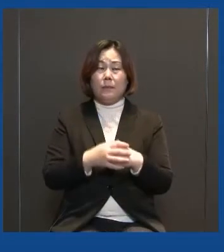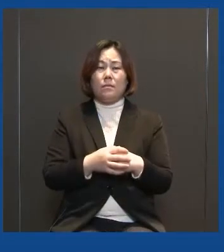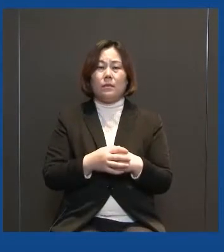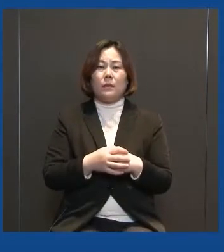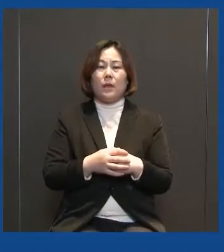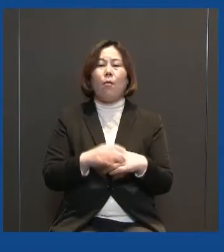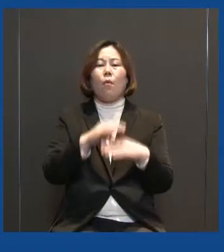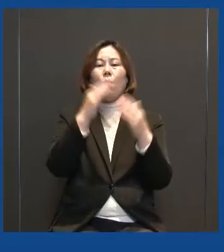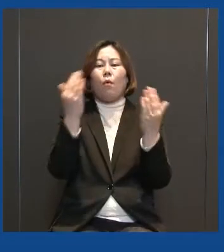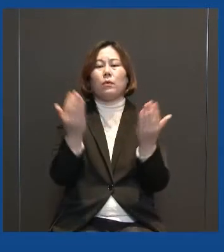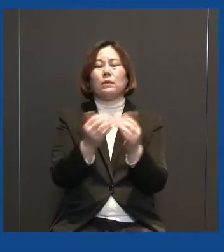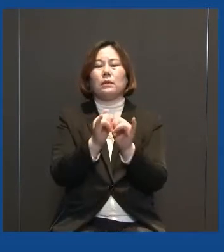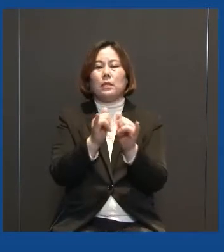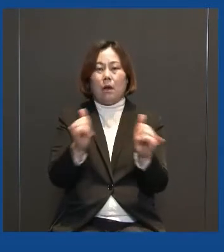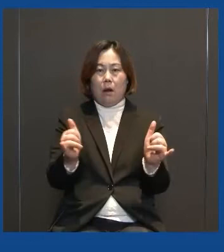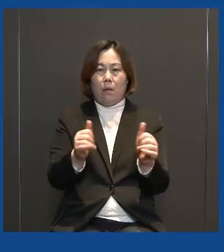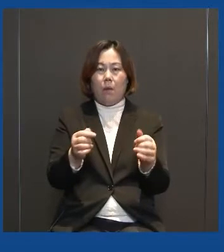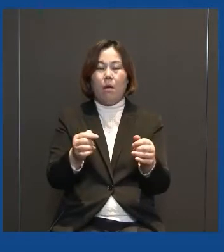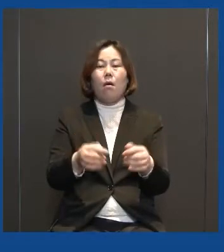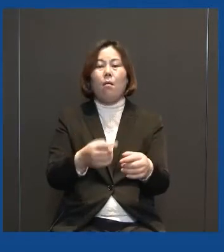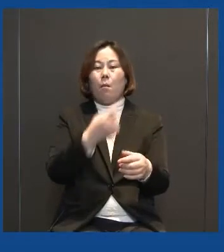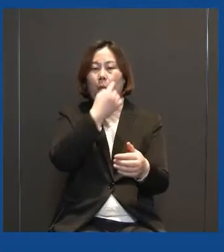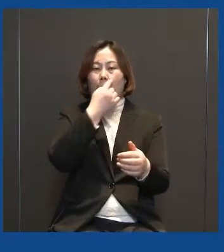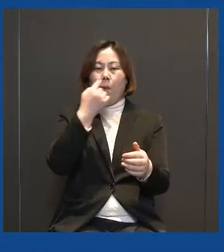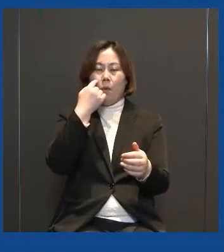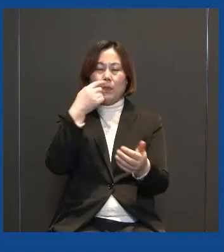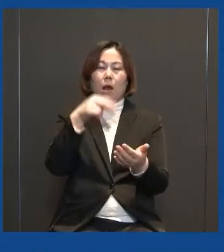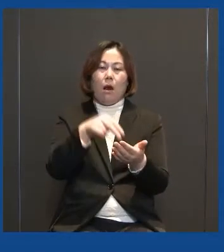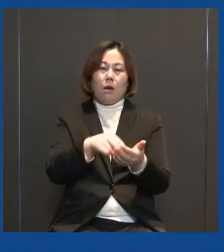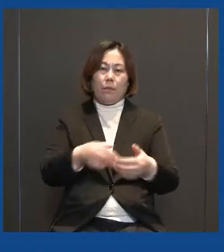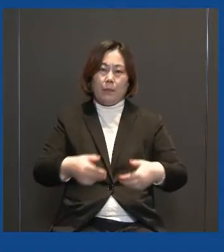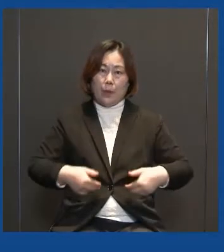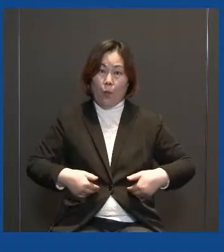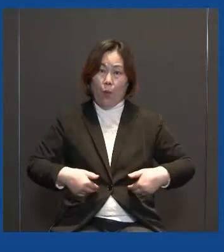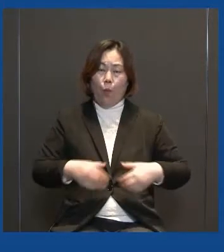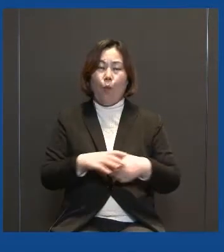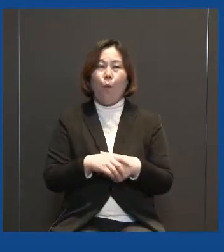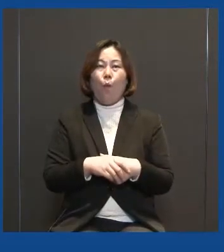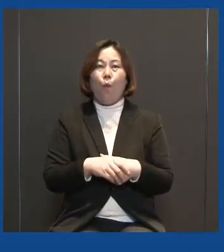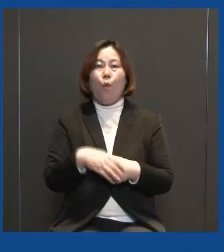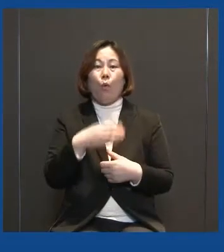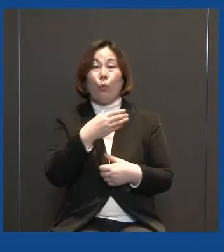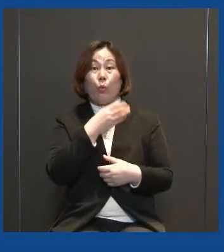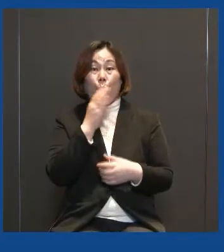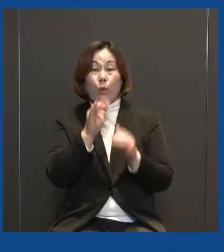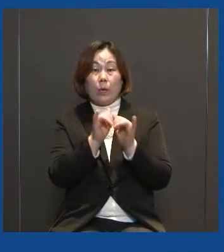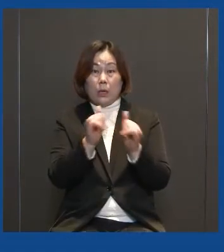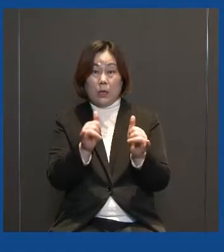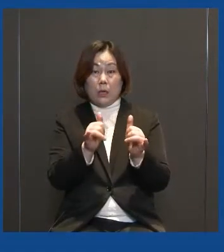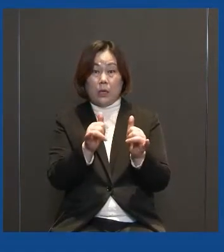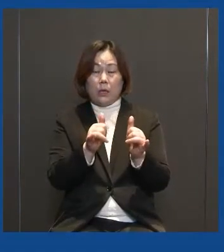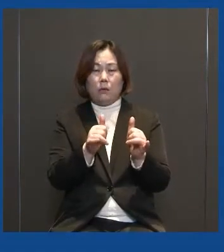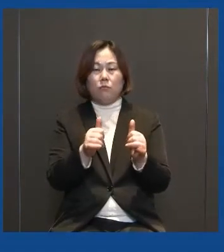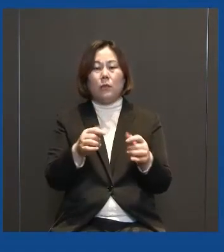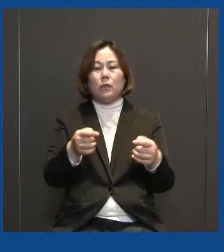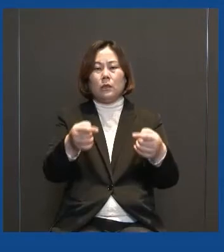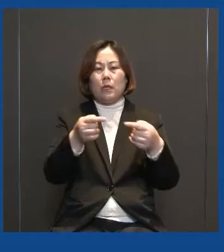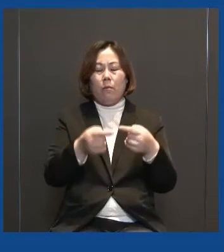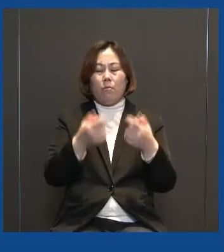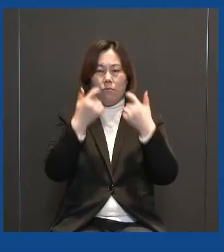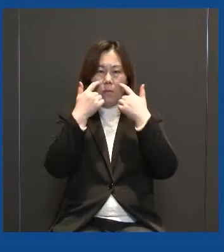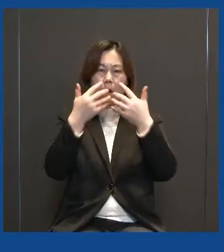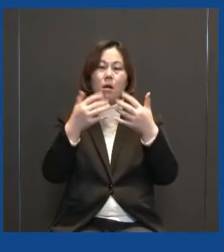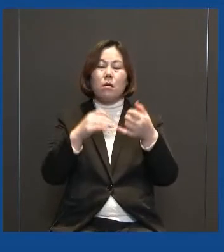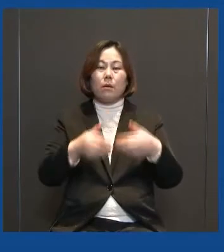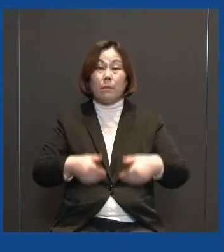pandemic must ensure participation by everyone. And most of all, the older persons must be